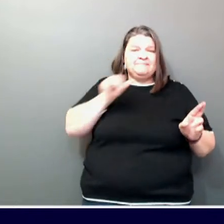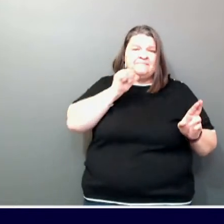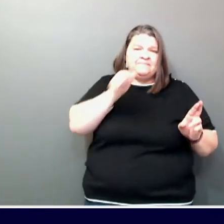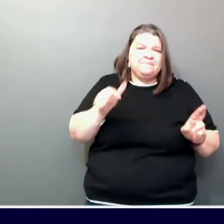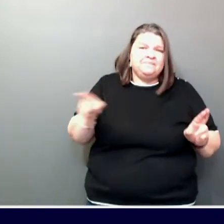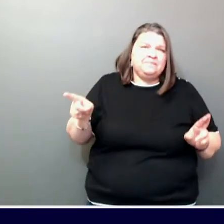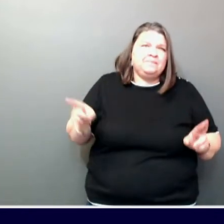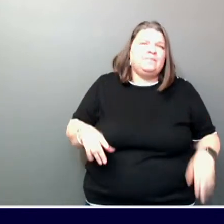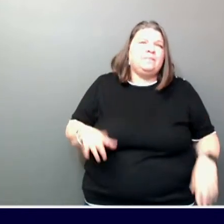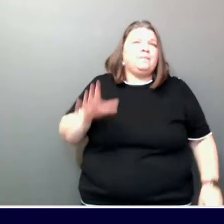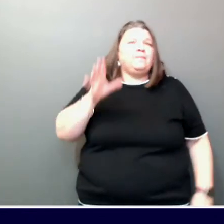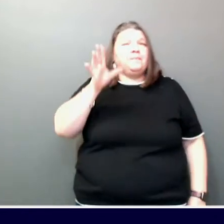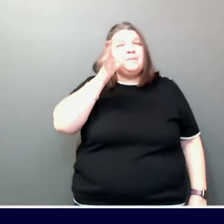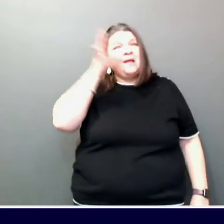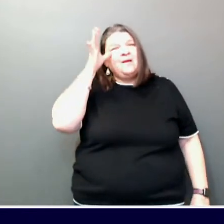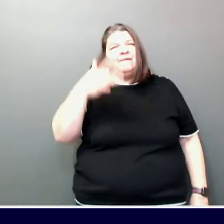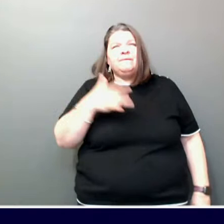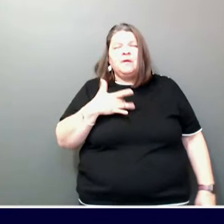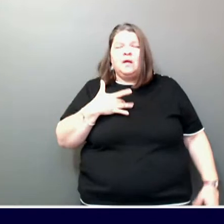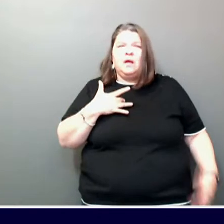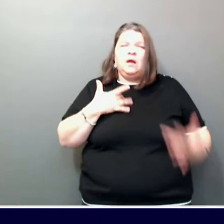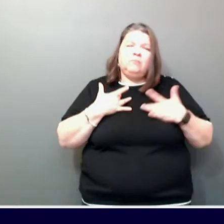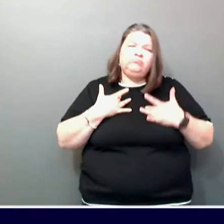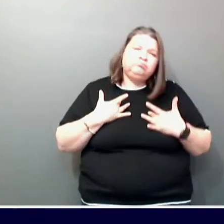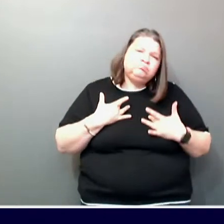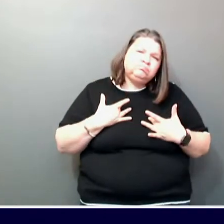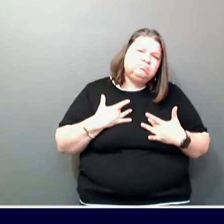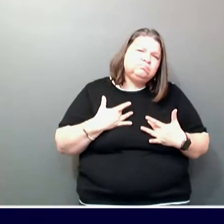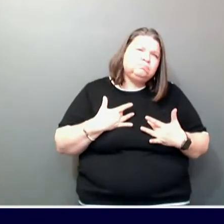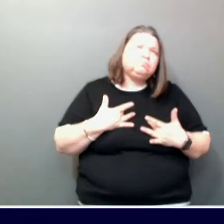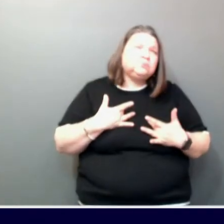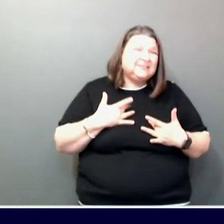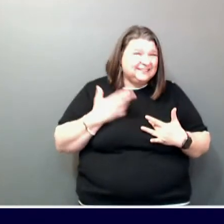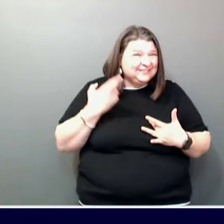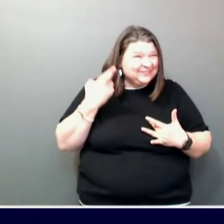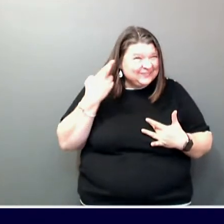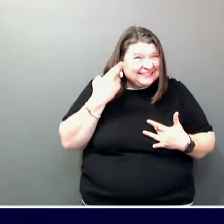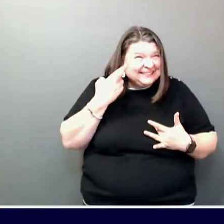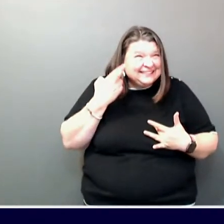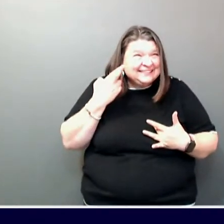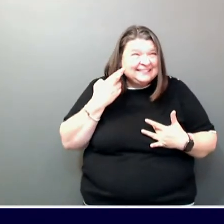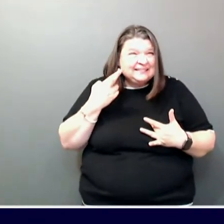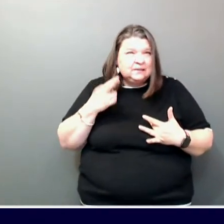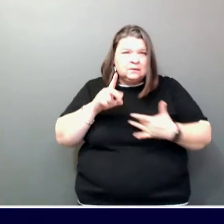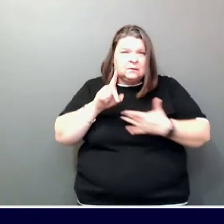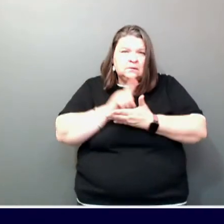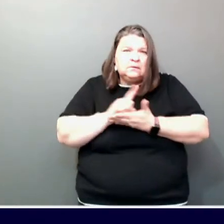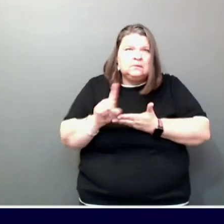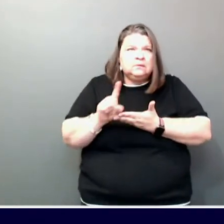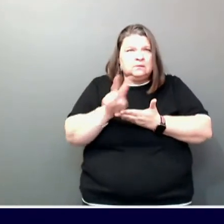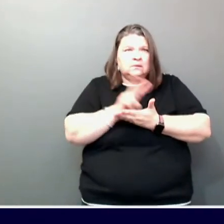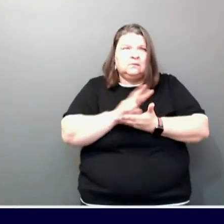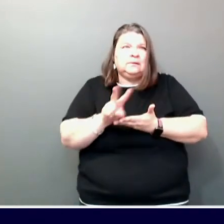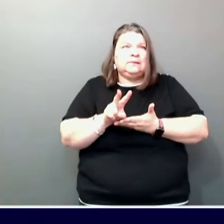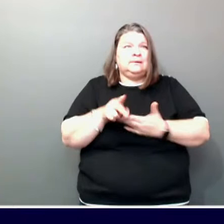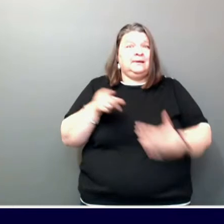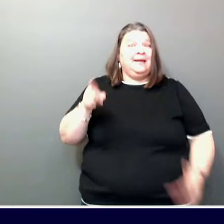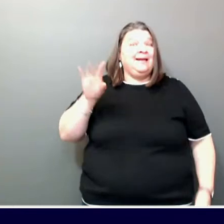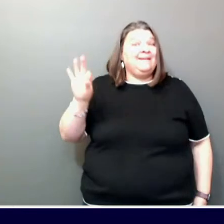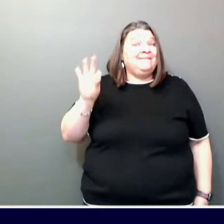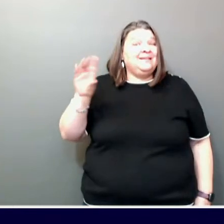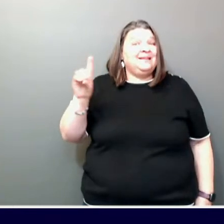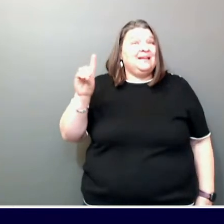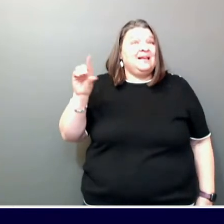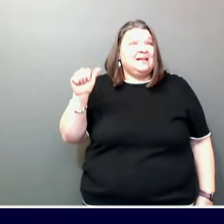had heard all week and the week before that the FDA was spinning up and the CDC was getting ready. And then all of a sudden